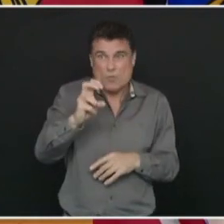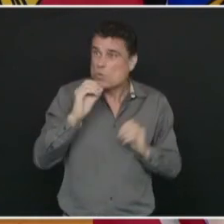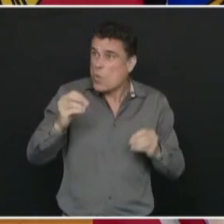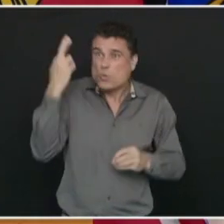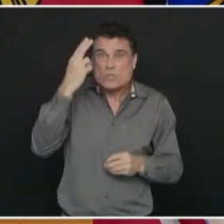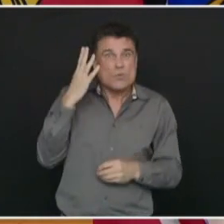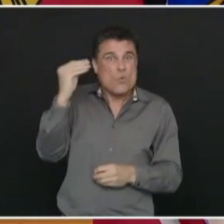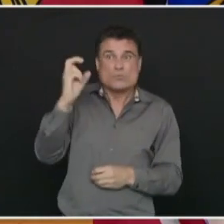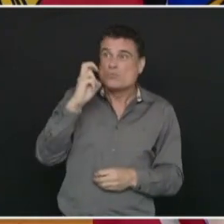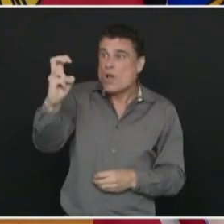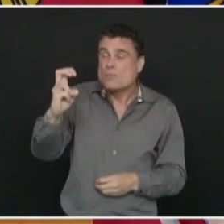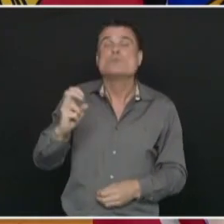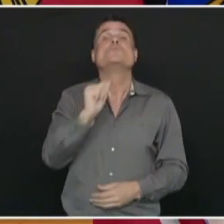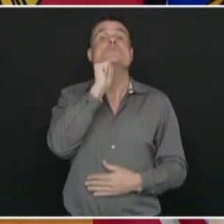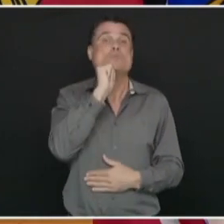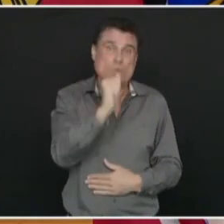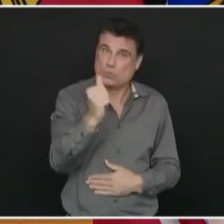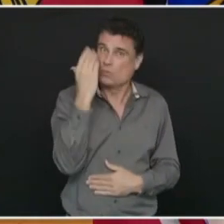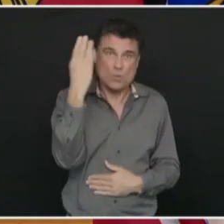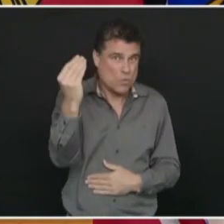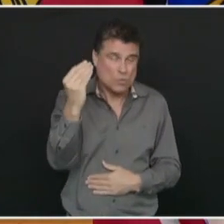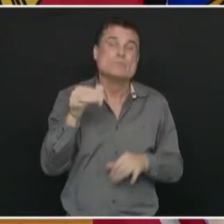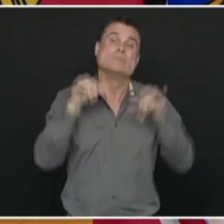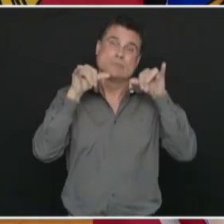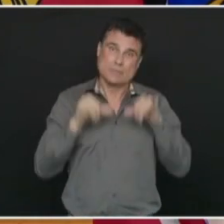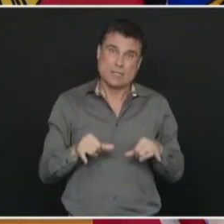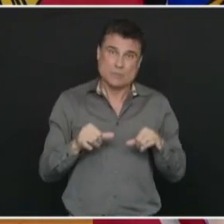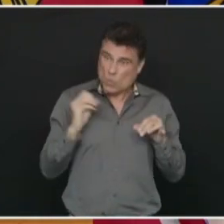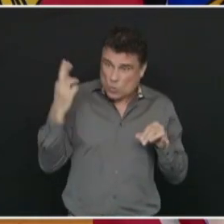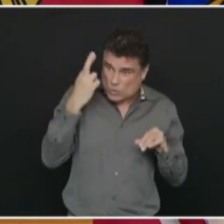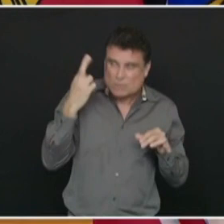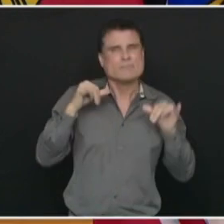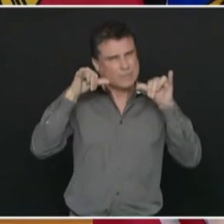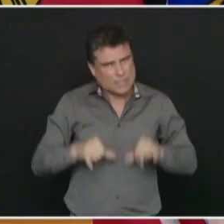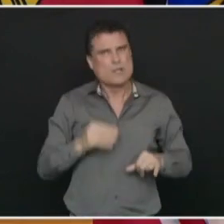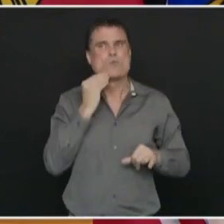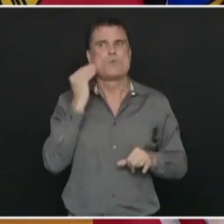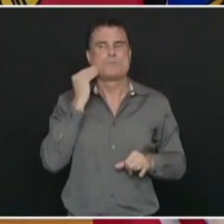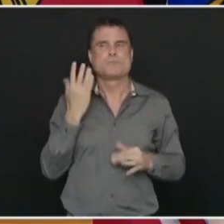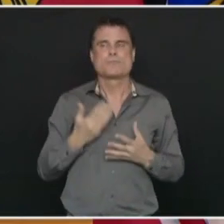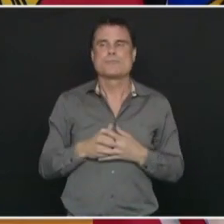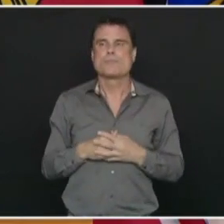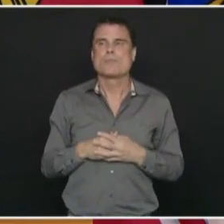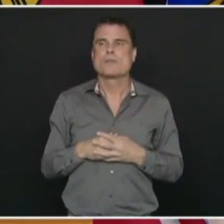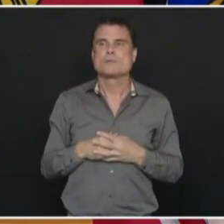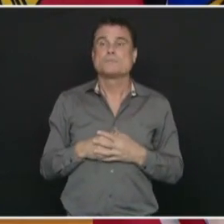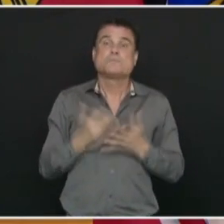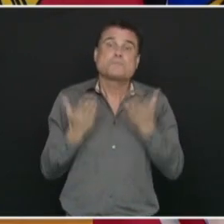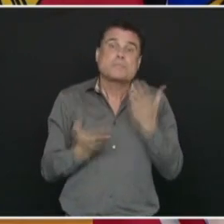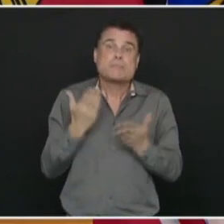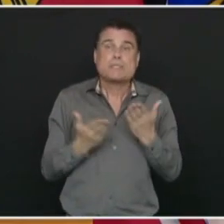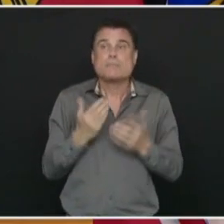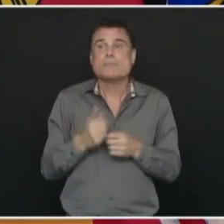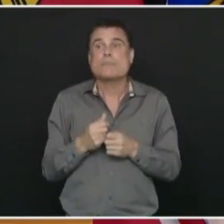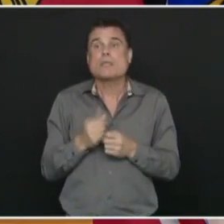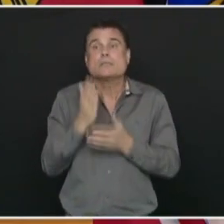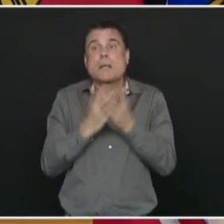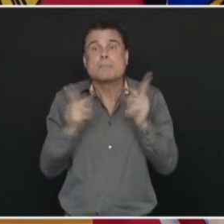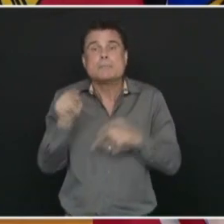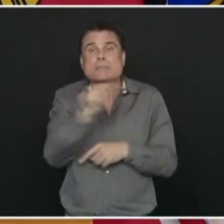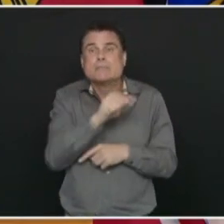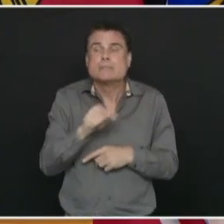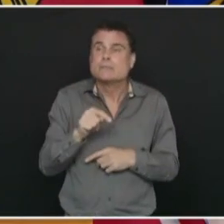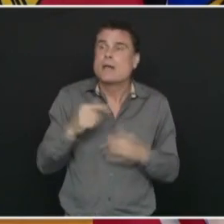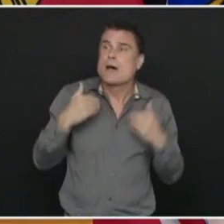staff in some long-term care homes, although the one in Quebec was actually staff apparently abandoning the care home, so I hope that's not happening here. But